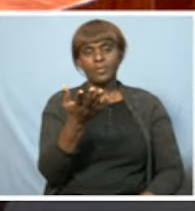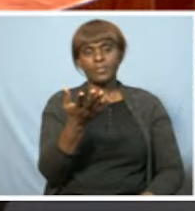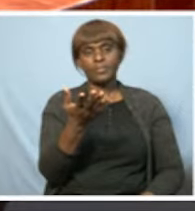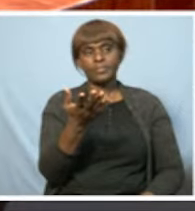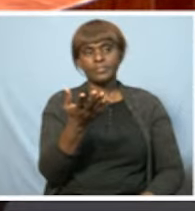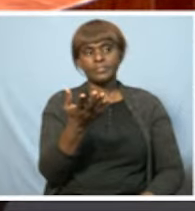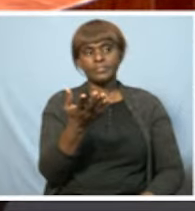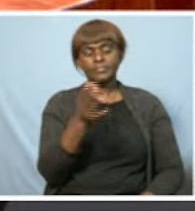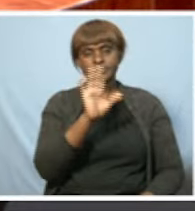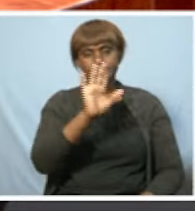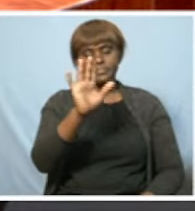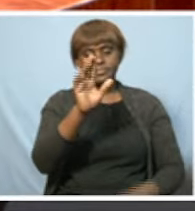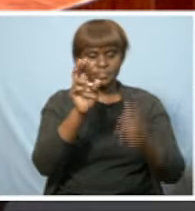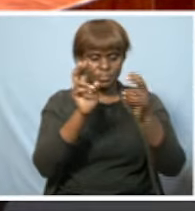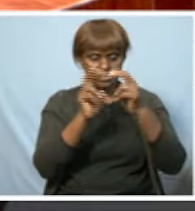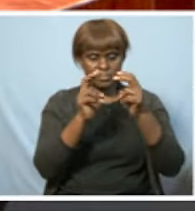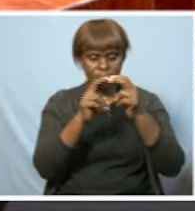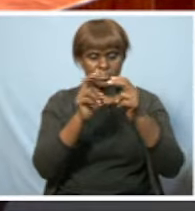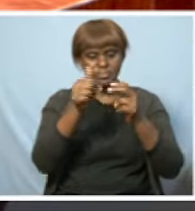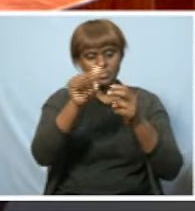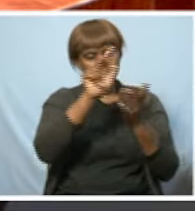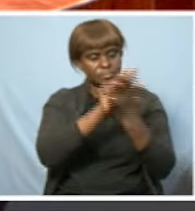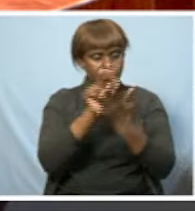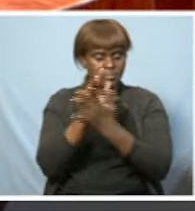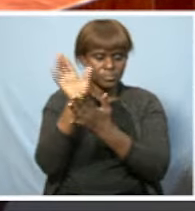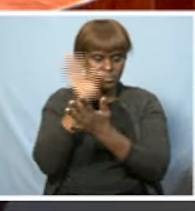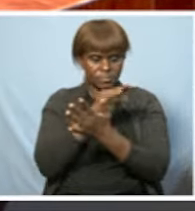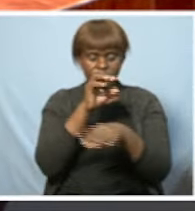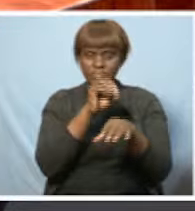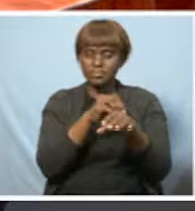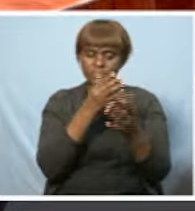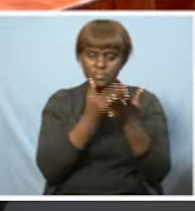your contracts, you signed on